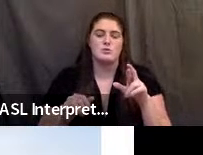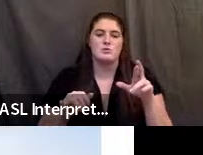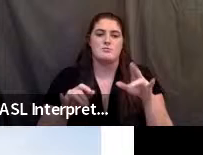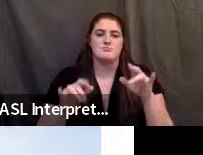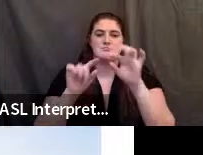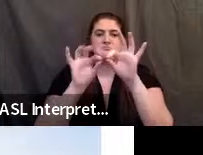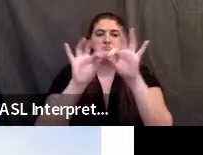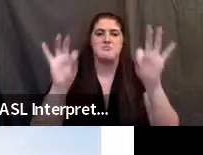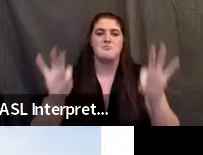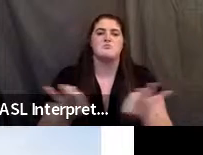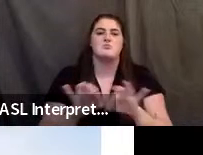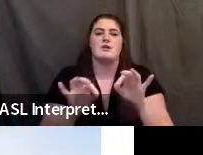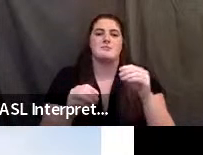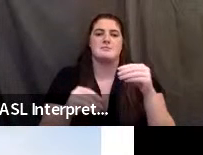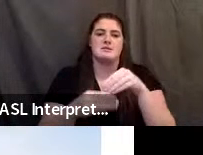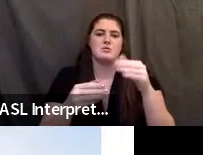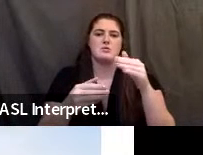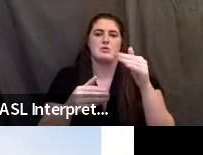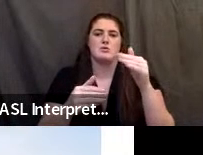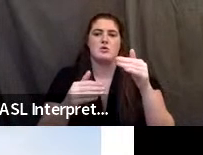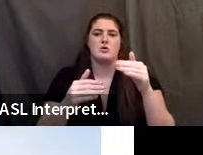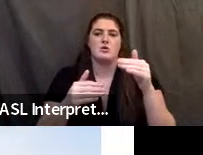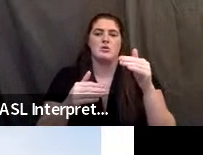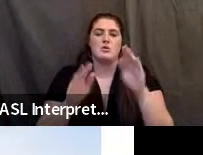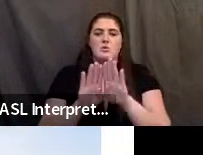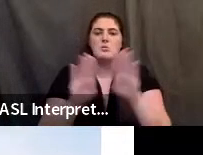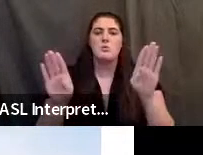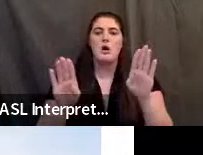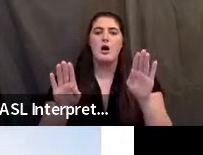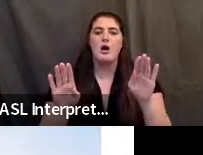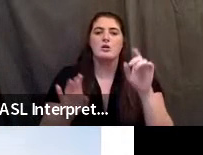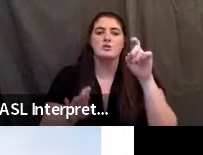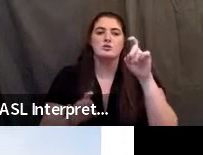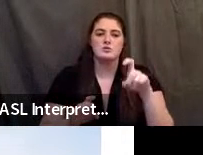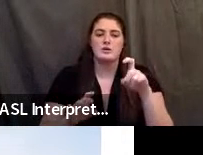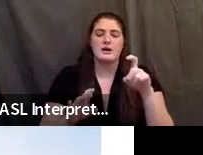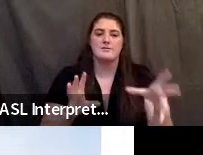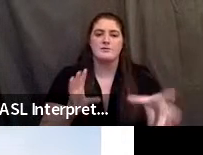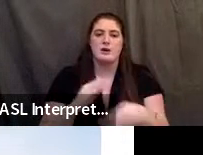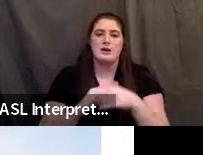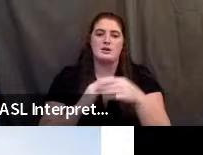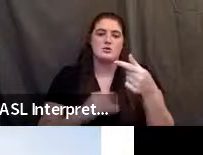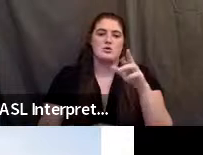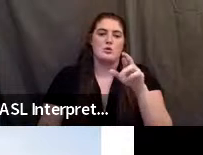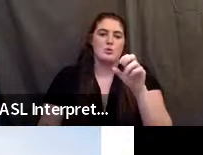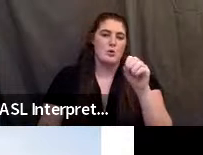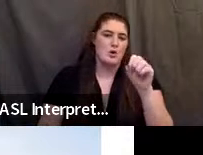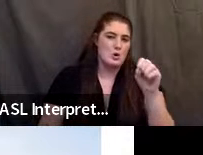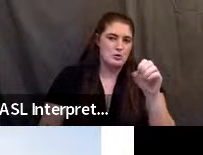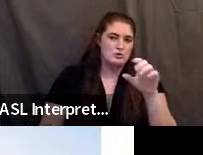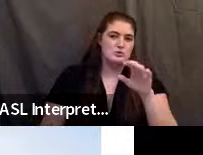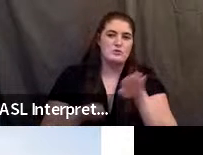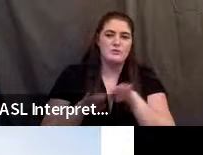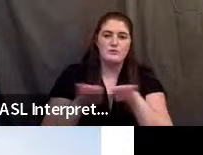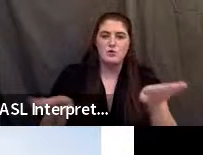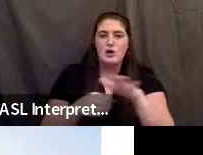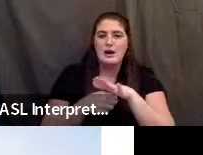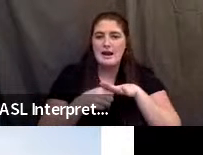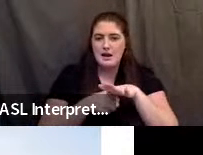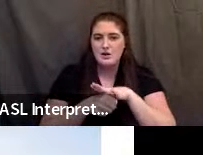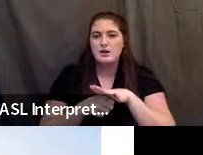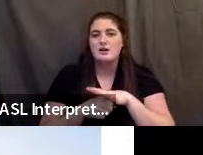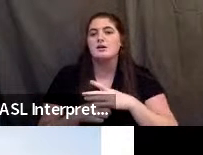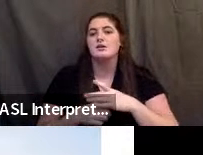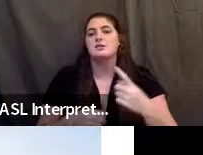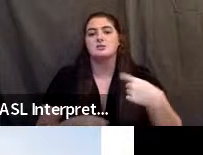by zoning, you have to start including it as gross floor area. So in order to make sure we achieve the best balconies we could, we are including